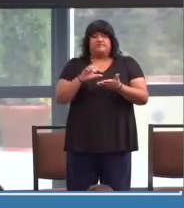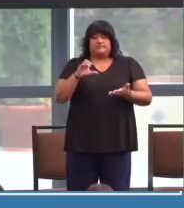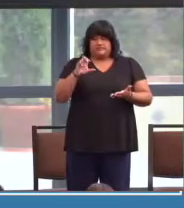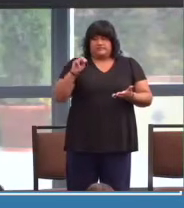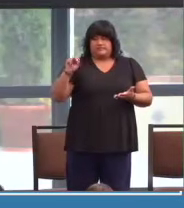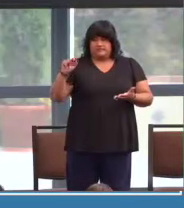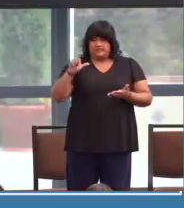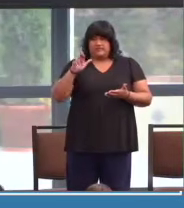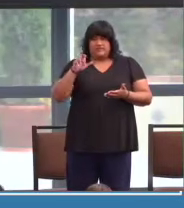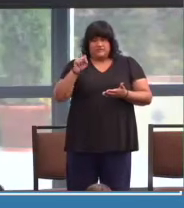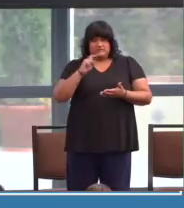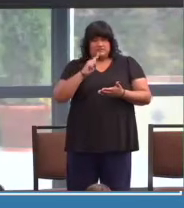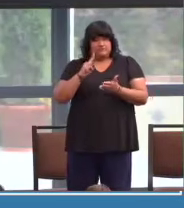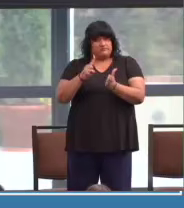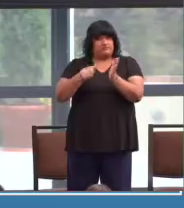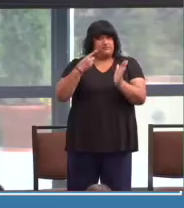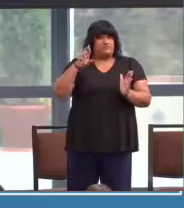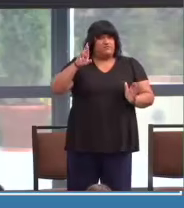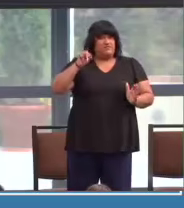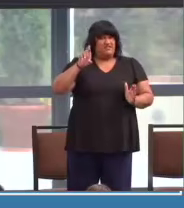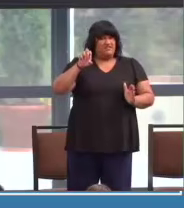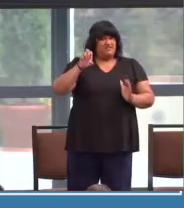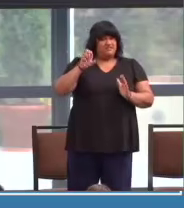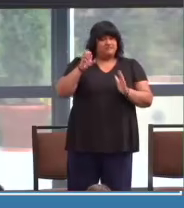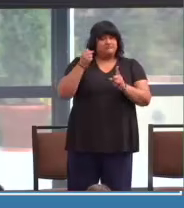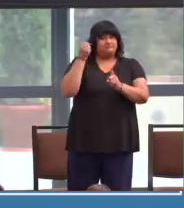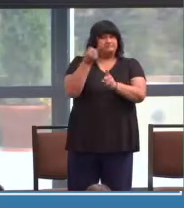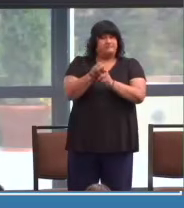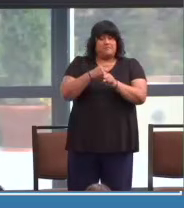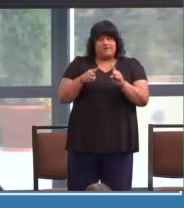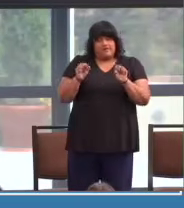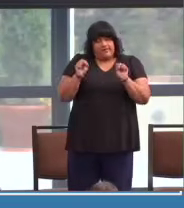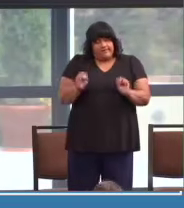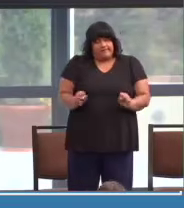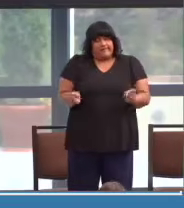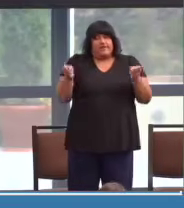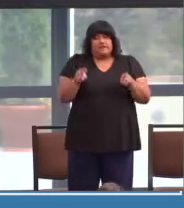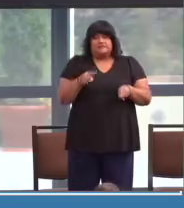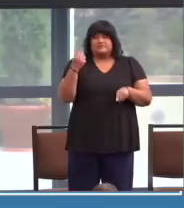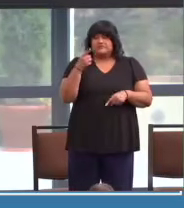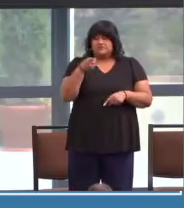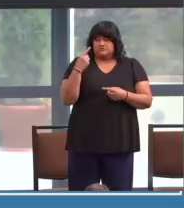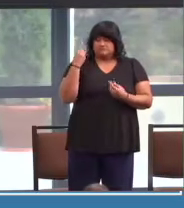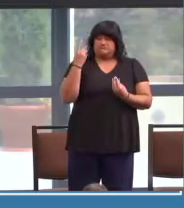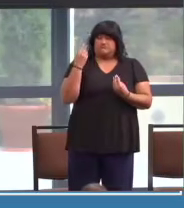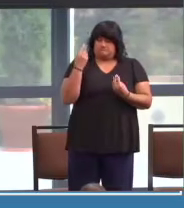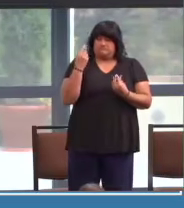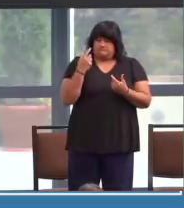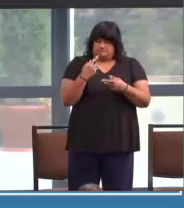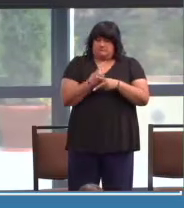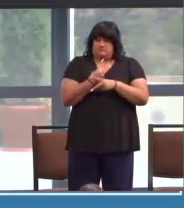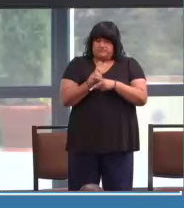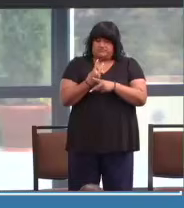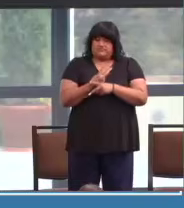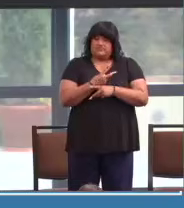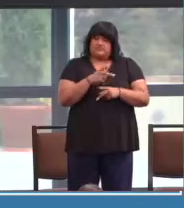rare event, but it can happen. So that's certainly something to work up, and also depending on the